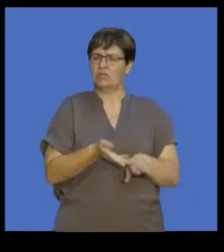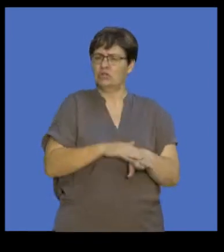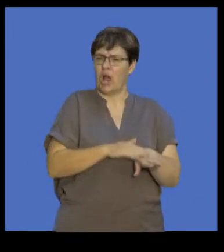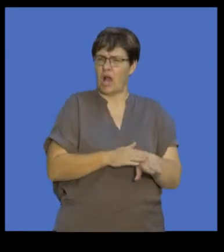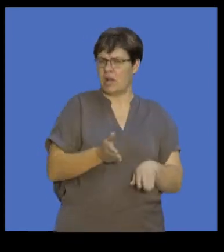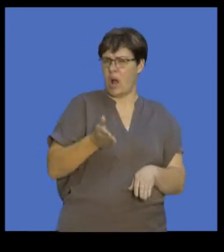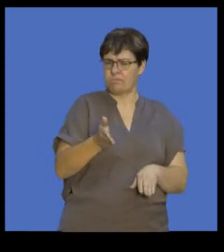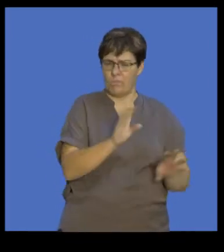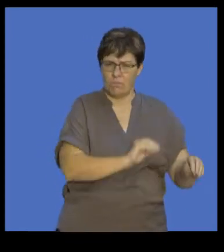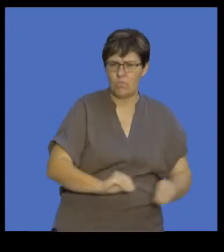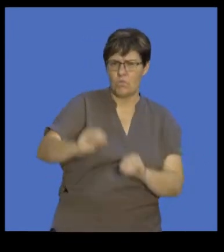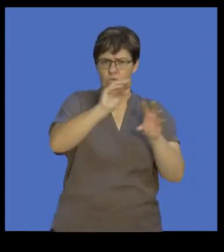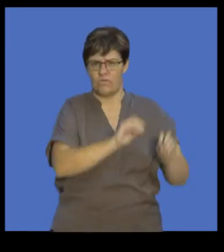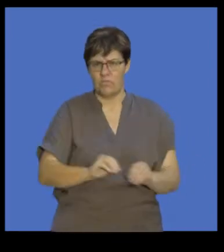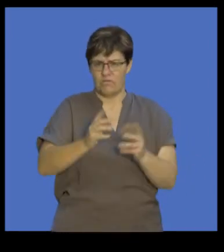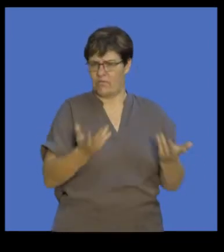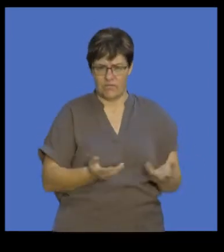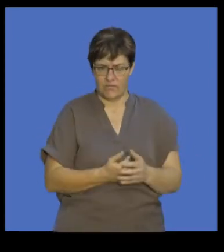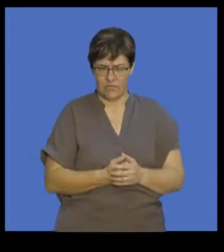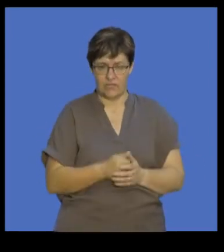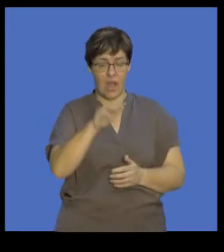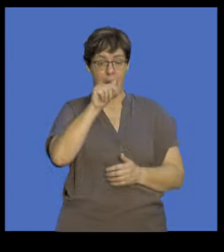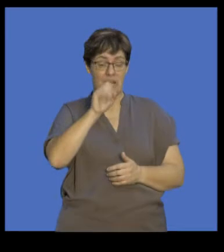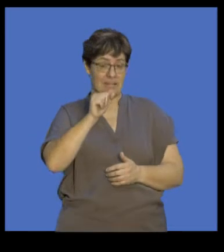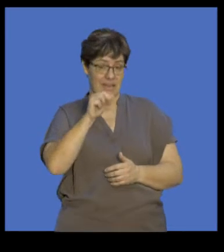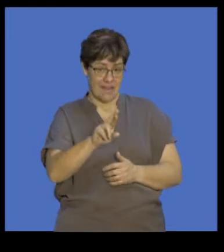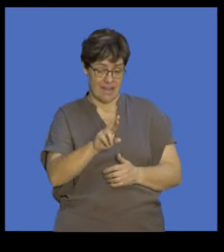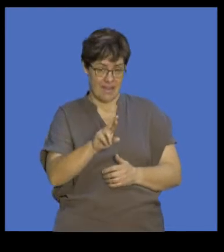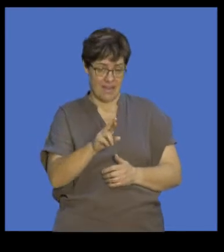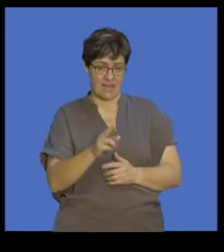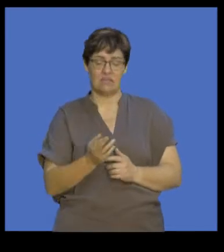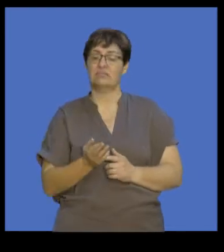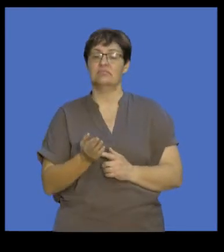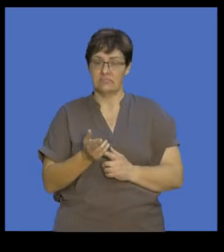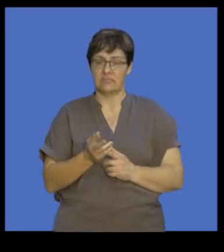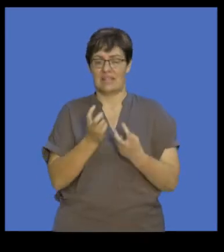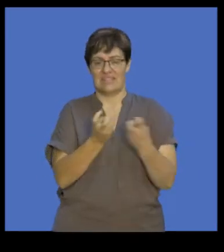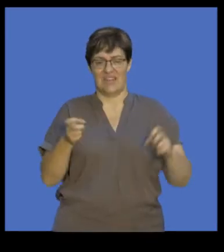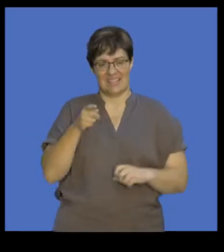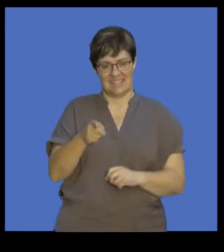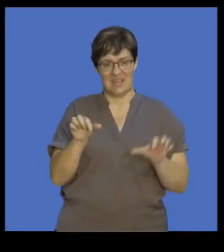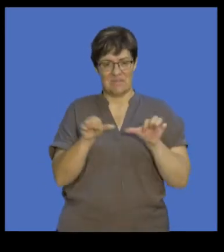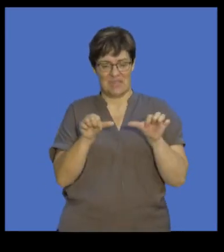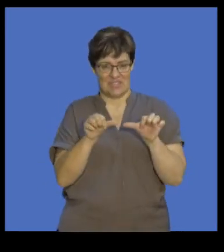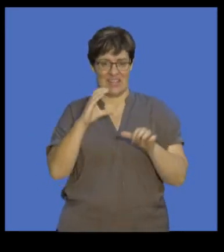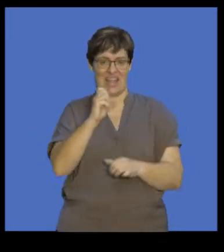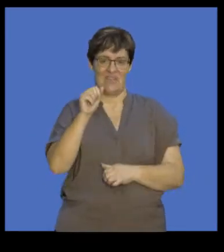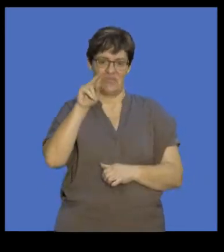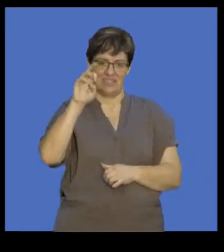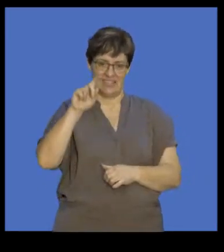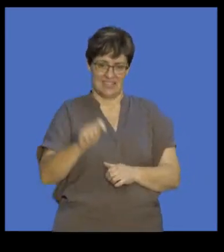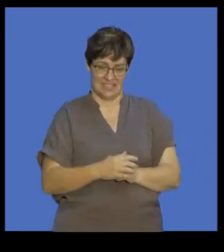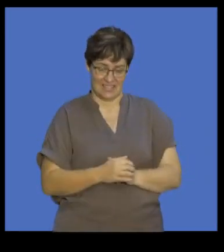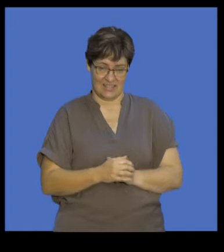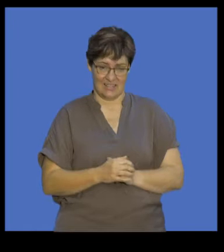charge moves in a circuit? So the ammeter is actually is the device that measures current, and then